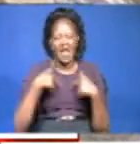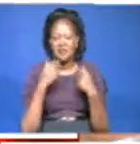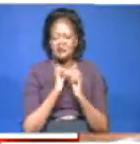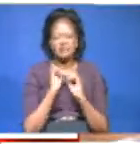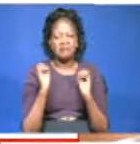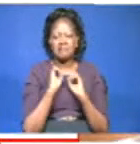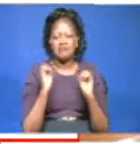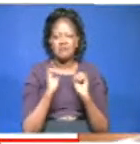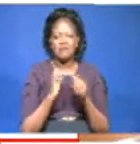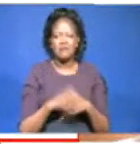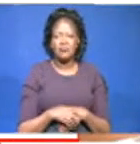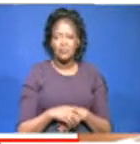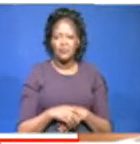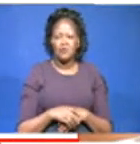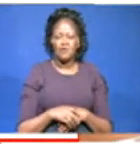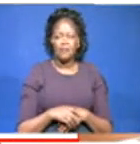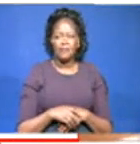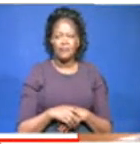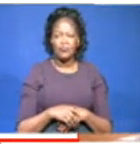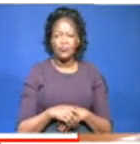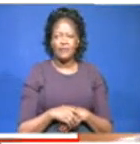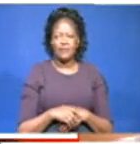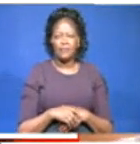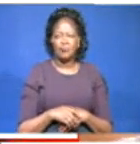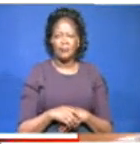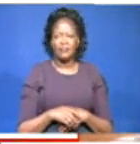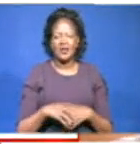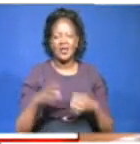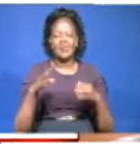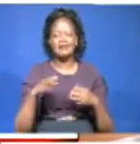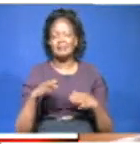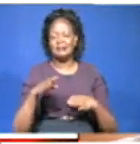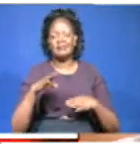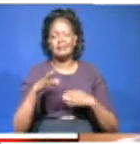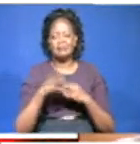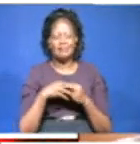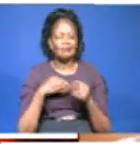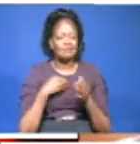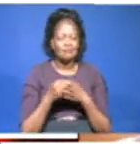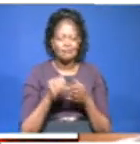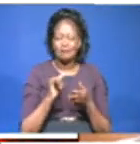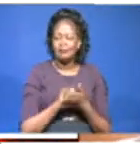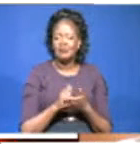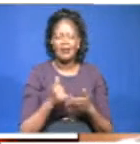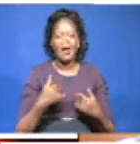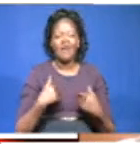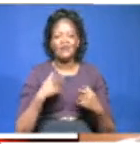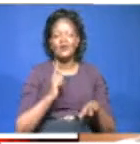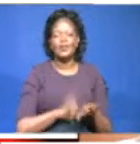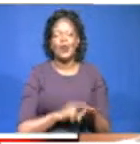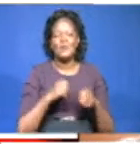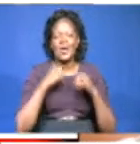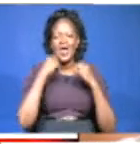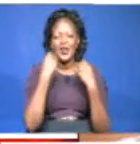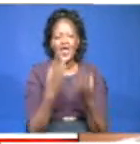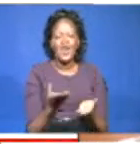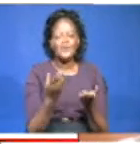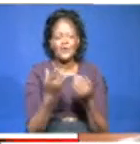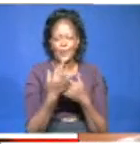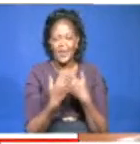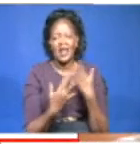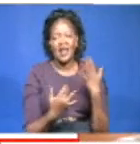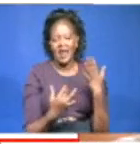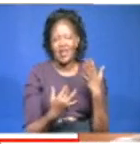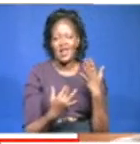it. I guess the satisfaction that comes with the fact, with the knowing,